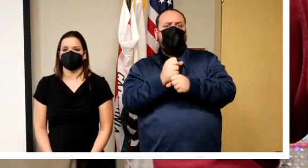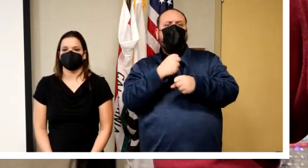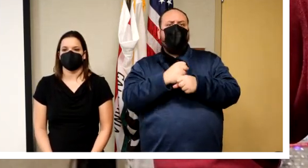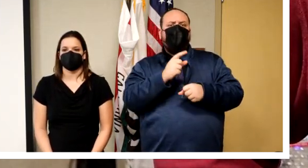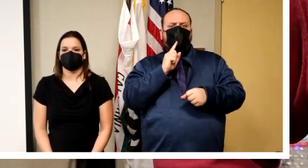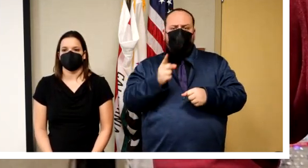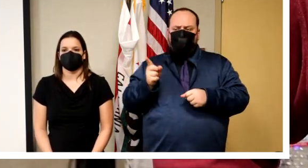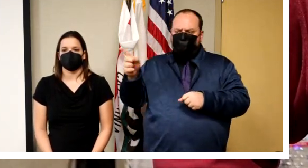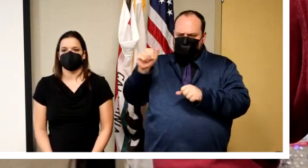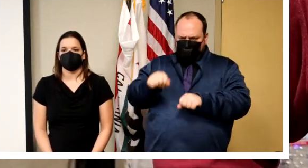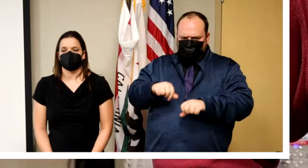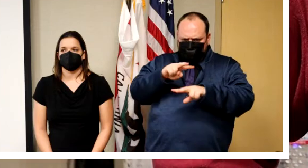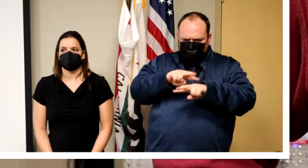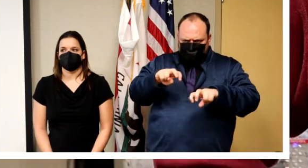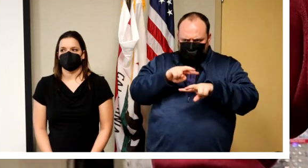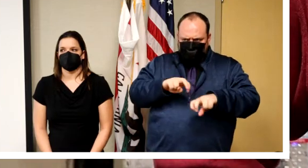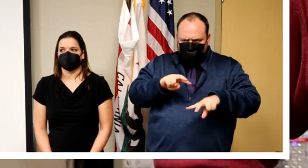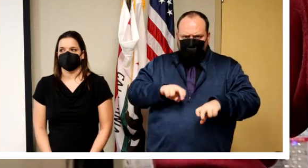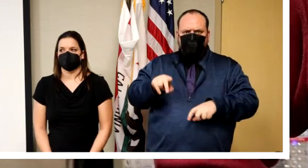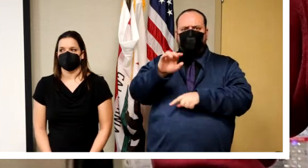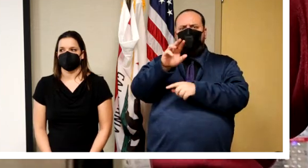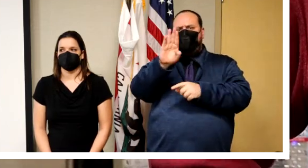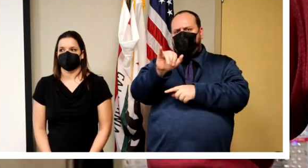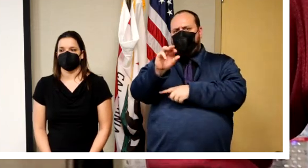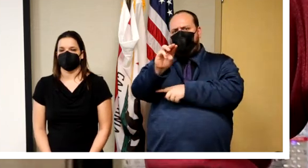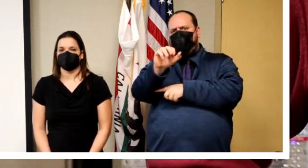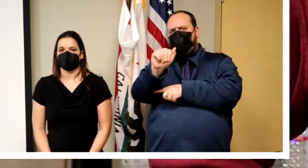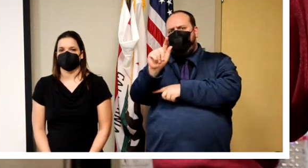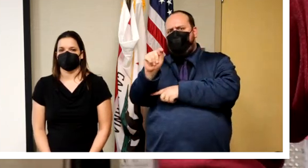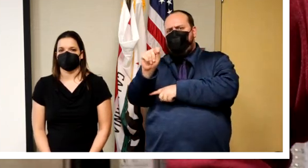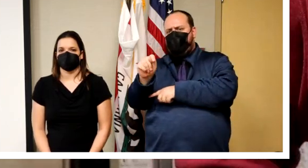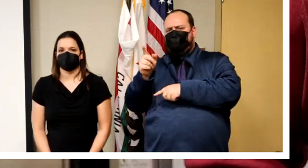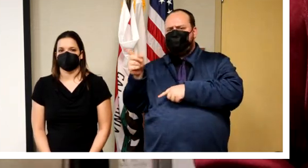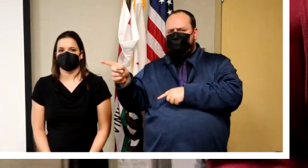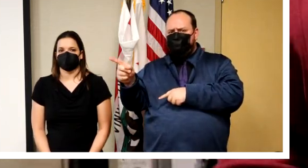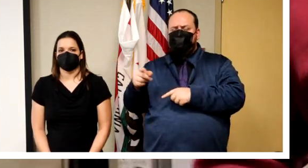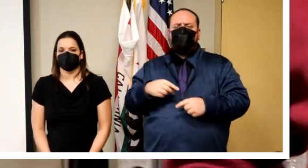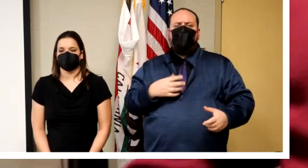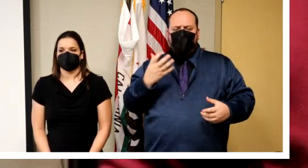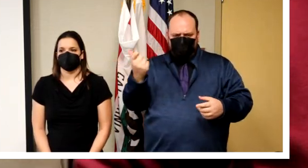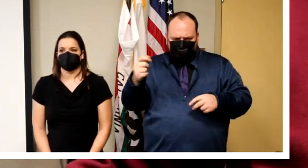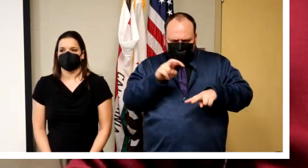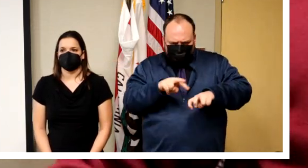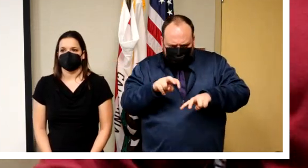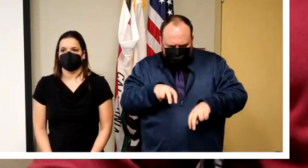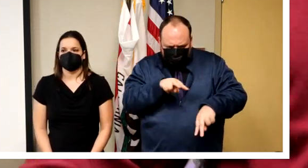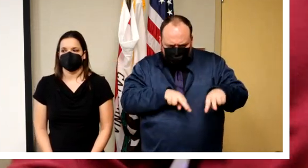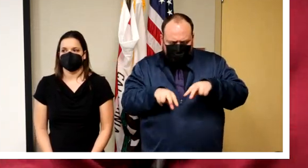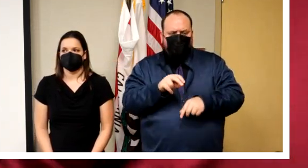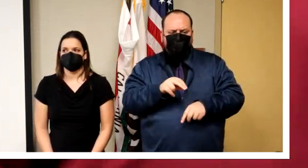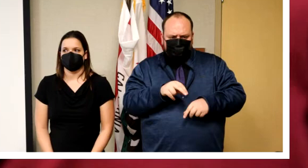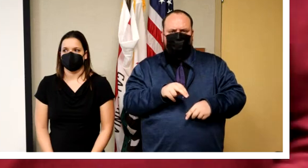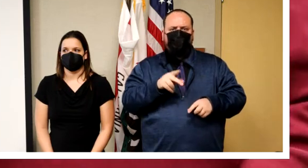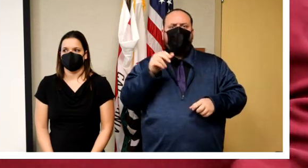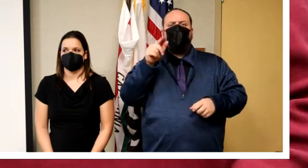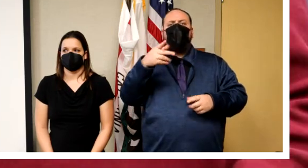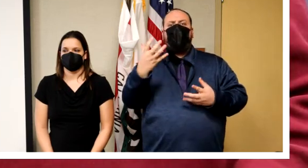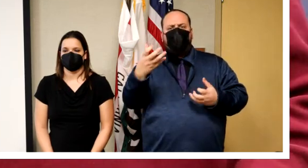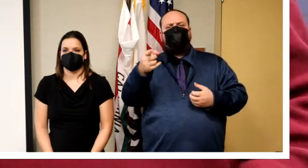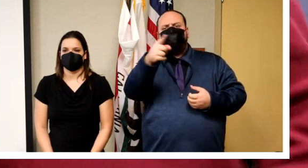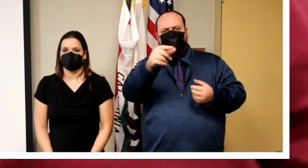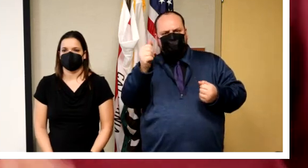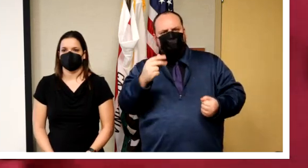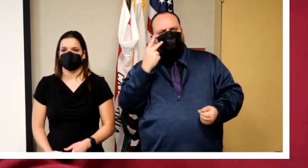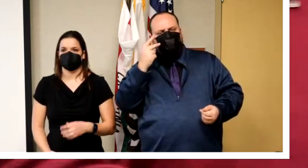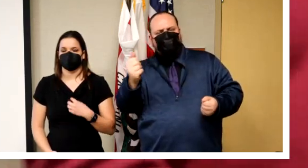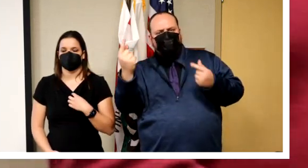get an analysis from John, sir? Matt, sorry. By Matt, and that way, you know, my map can be considered as an